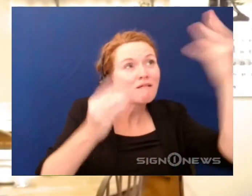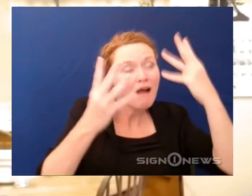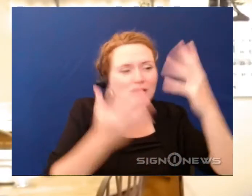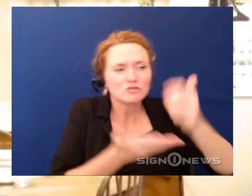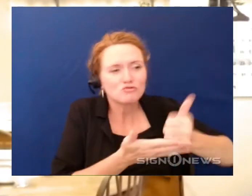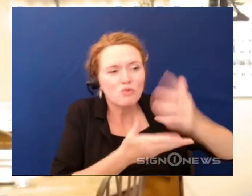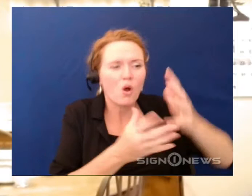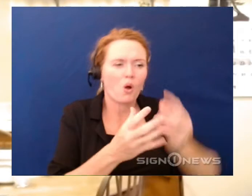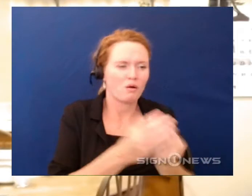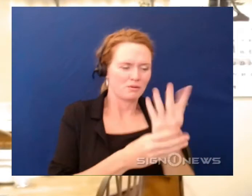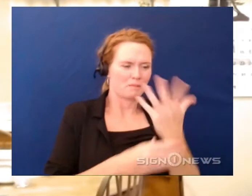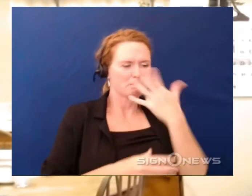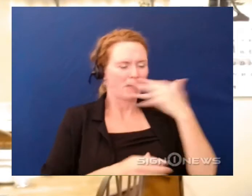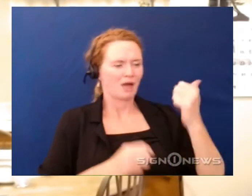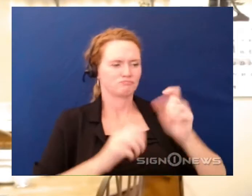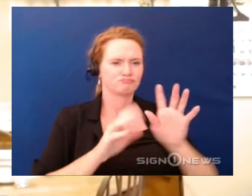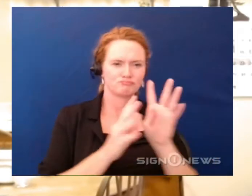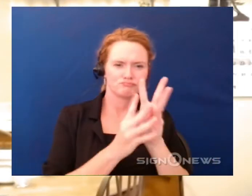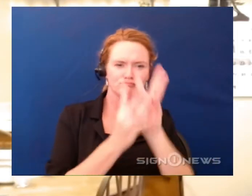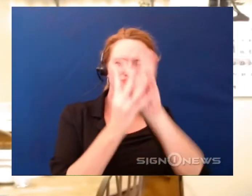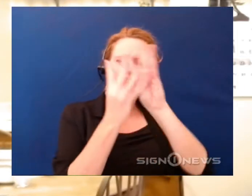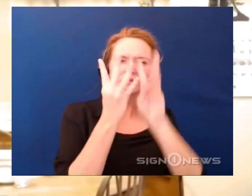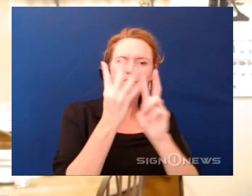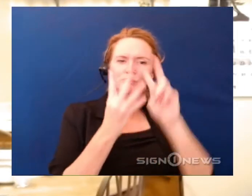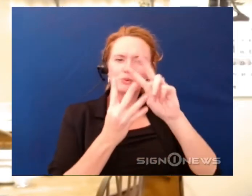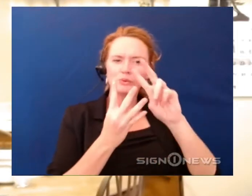grow our best.